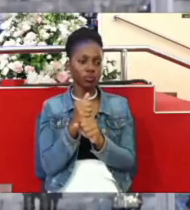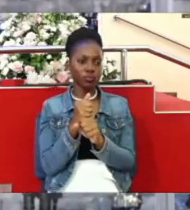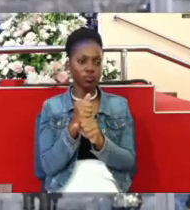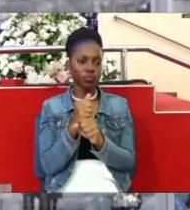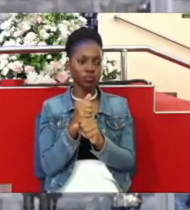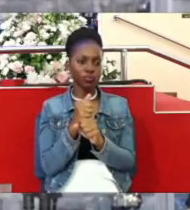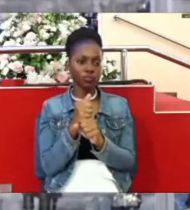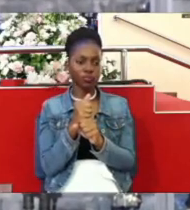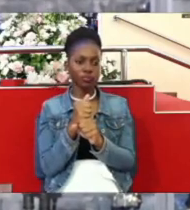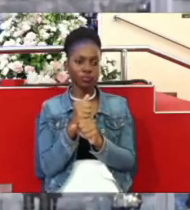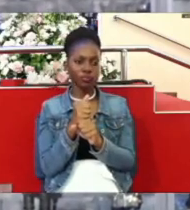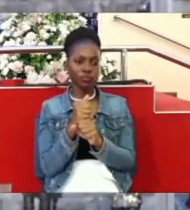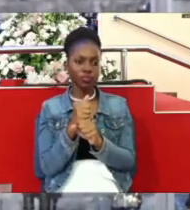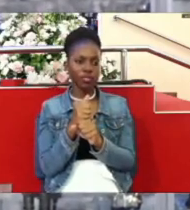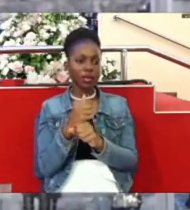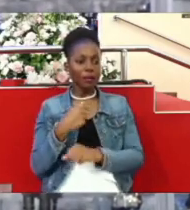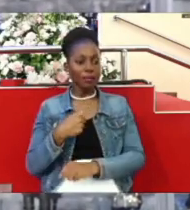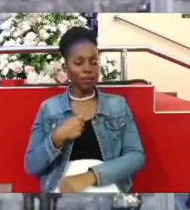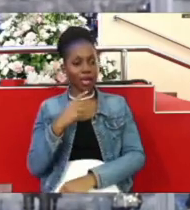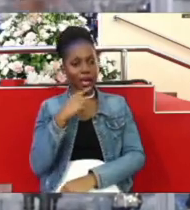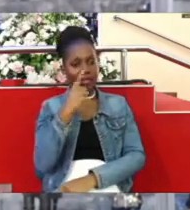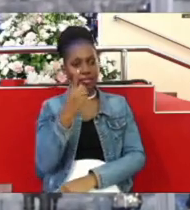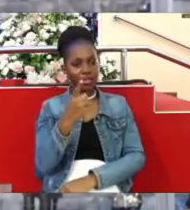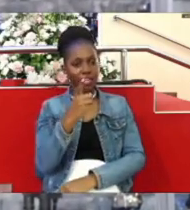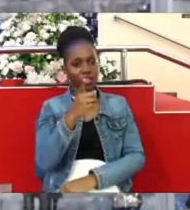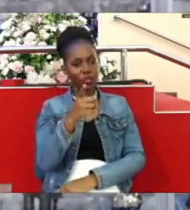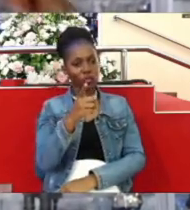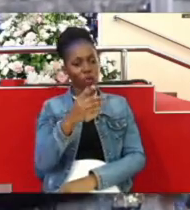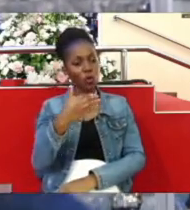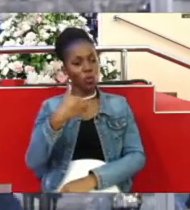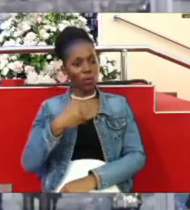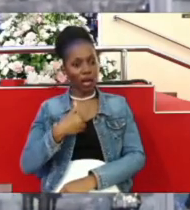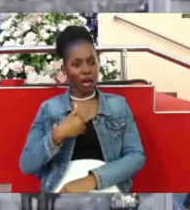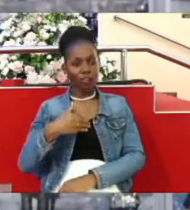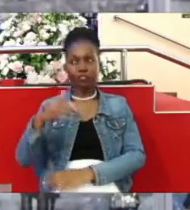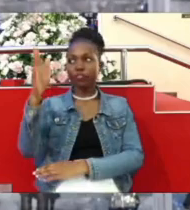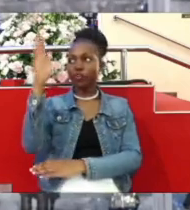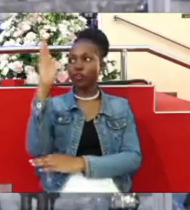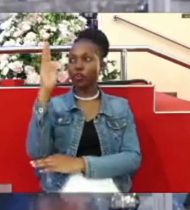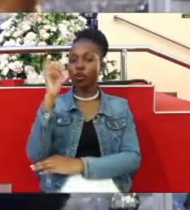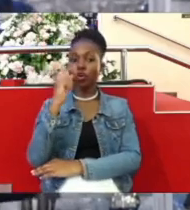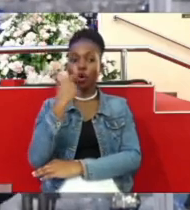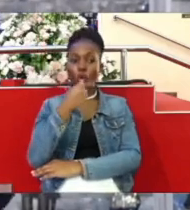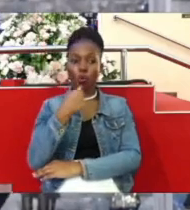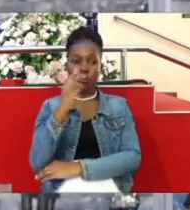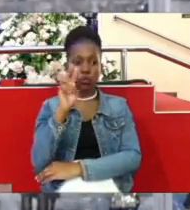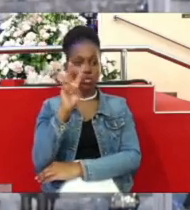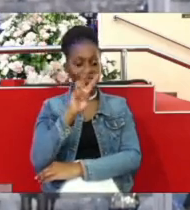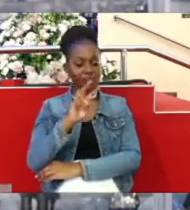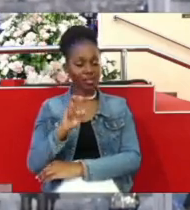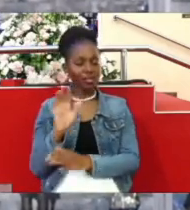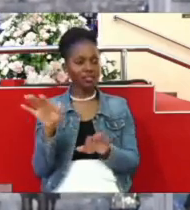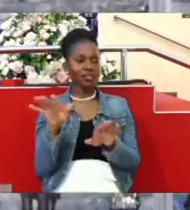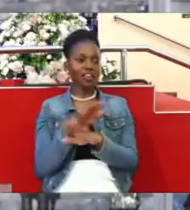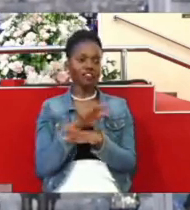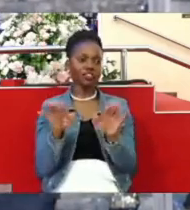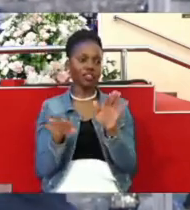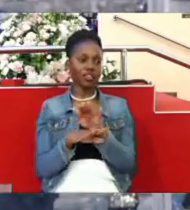I want to let you know. There is a God that sees. There is a God that is seeing